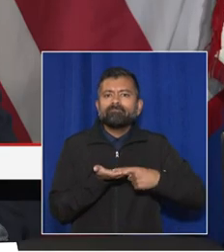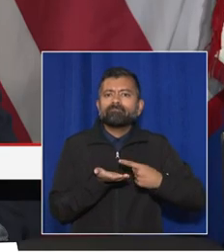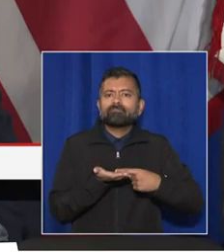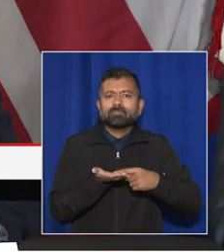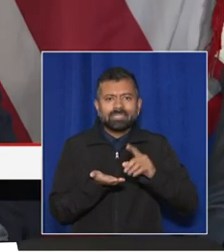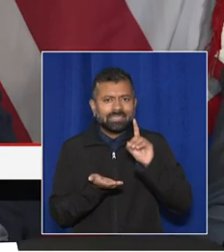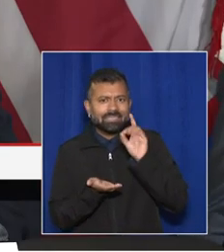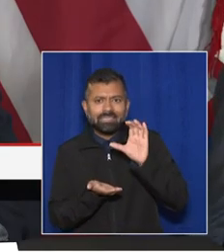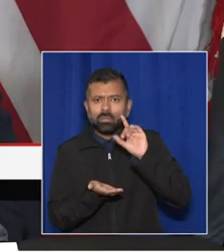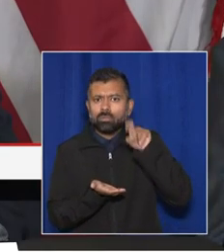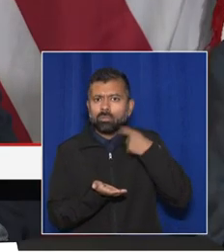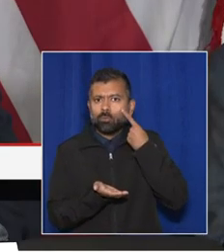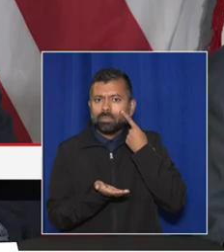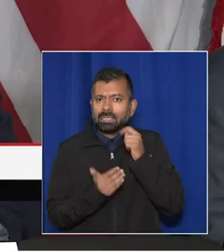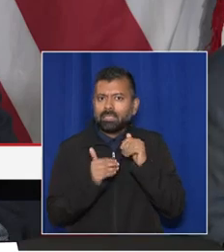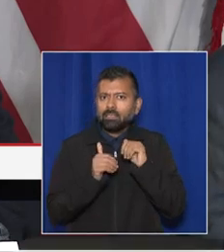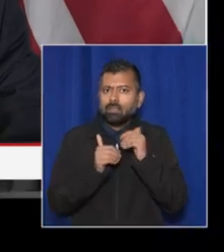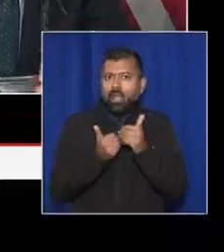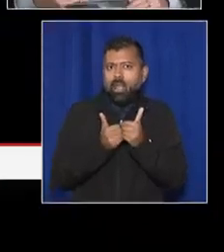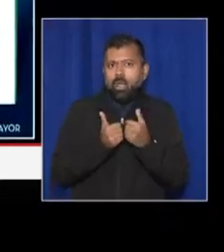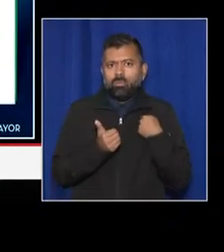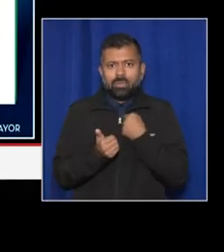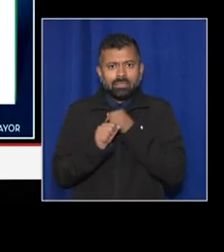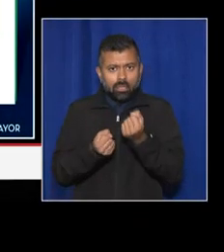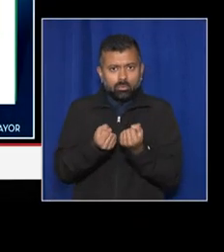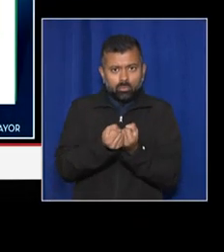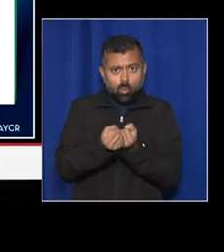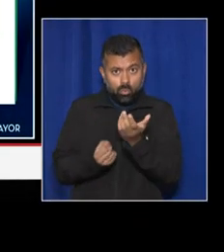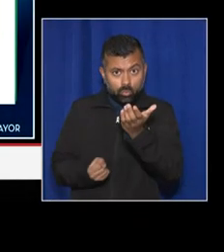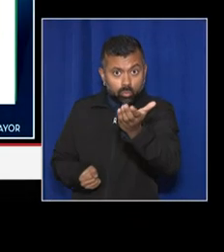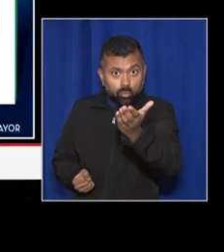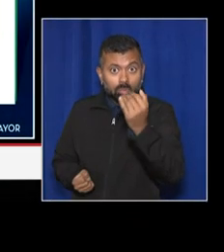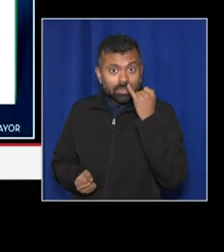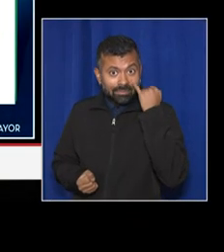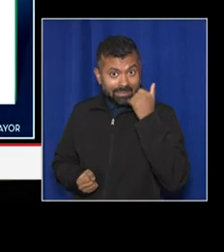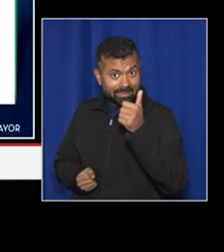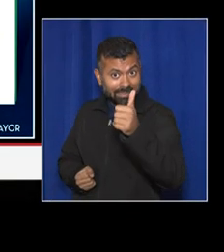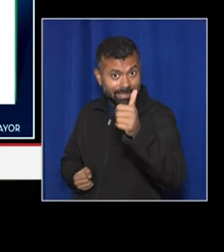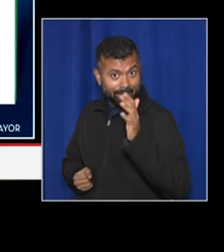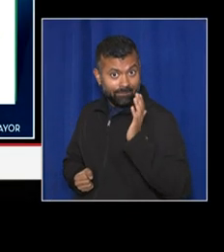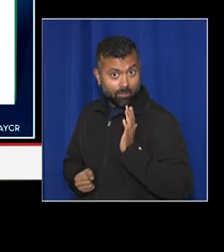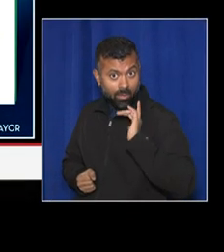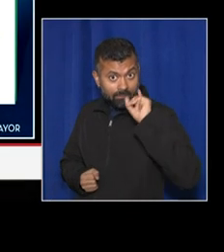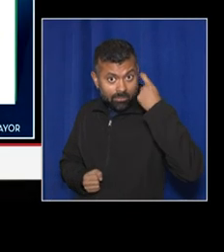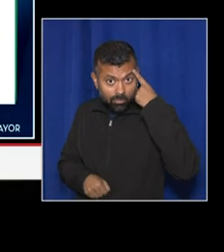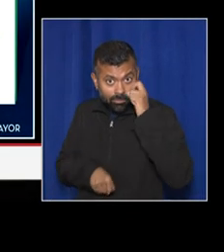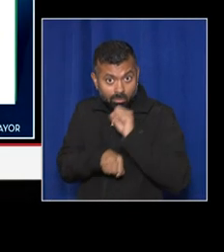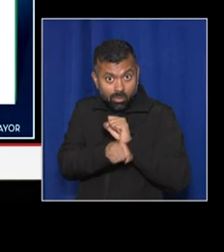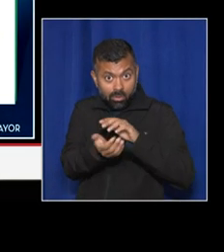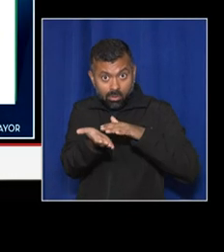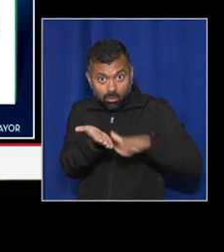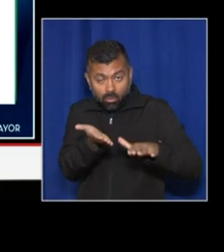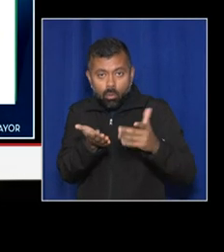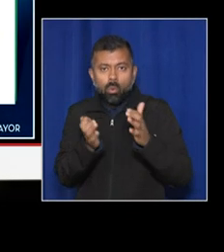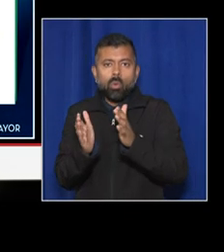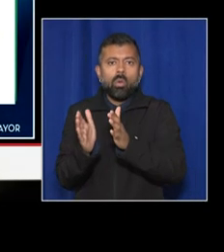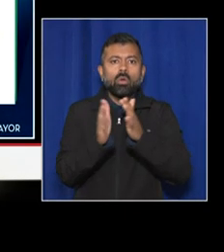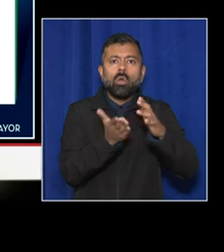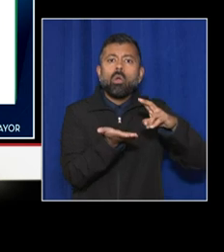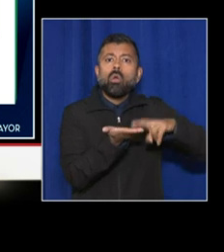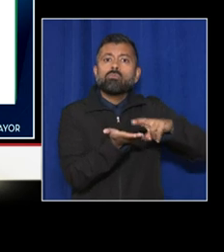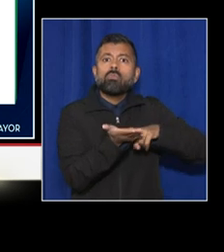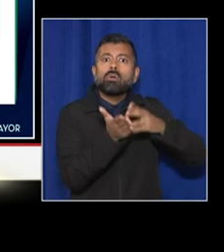So that's if you're a federal employee you're worried about your job, you were laid off, you were a contractor, or you were in some way affected by